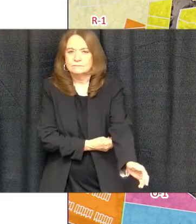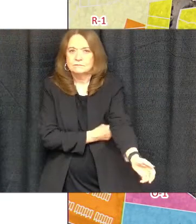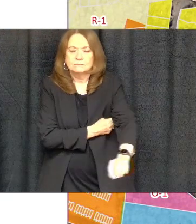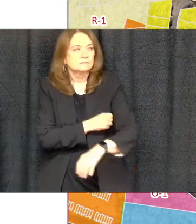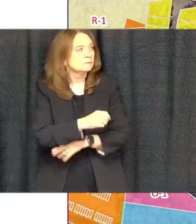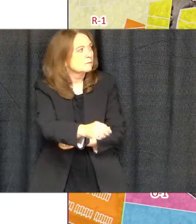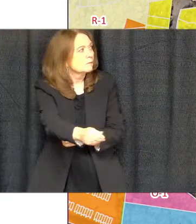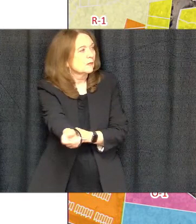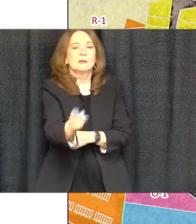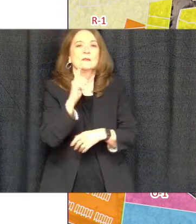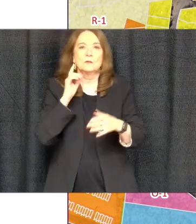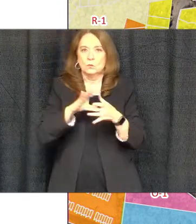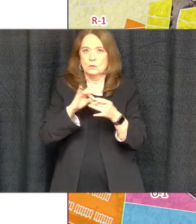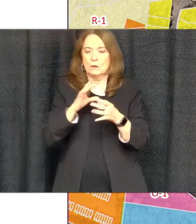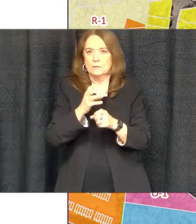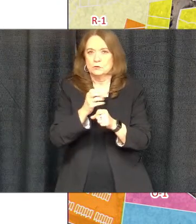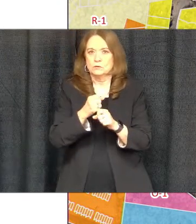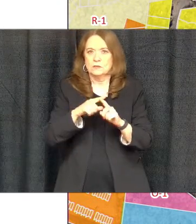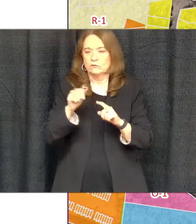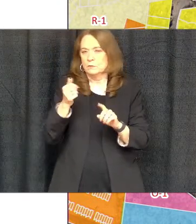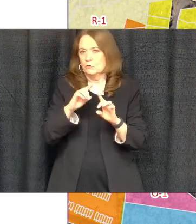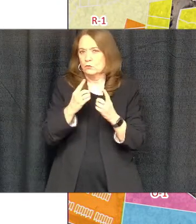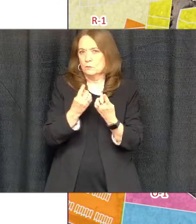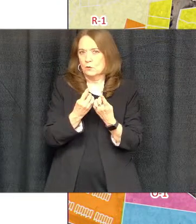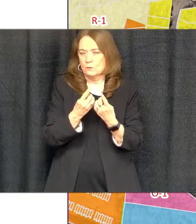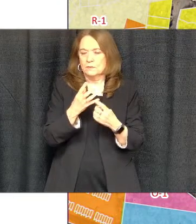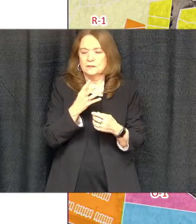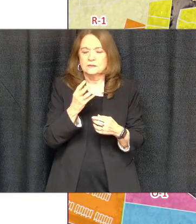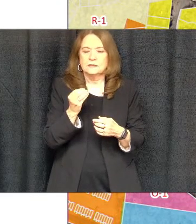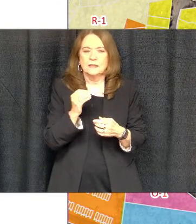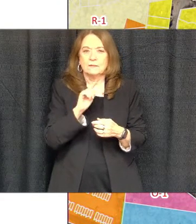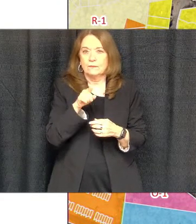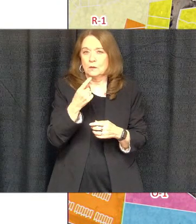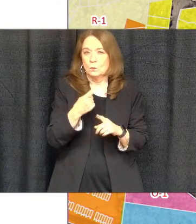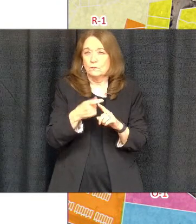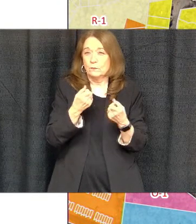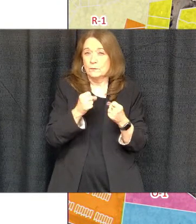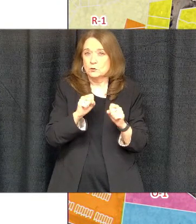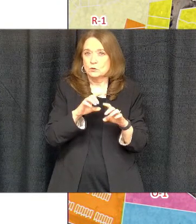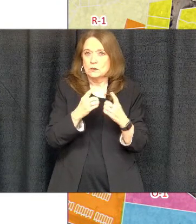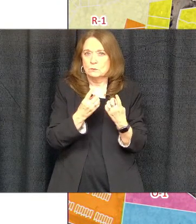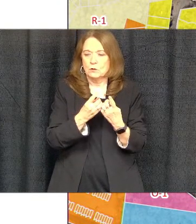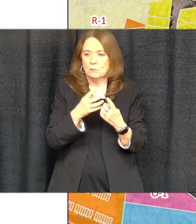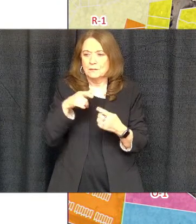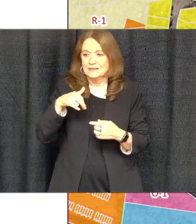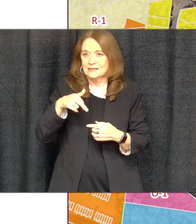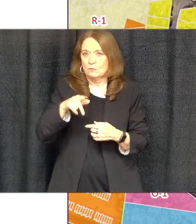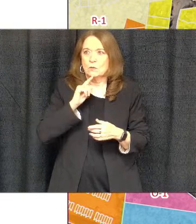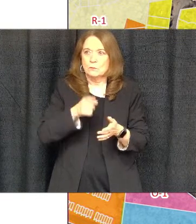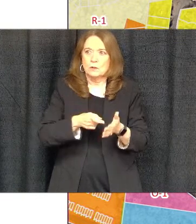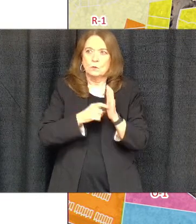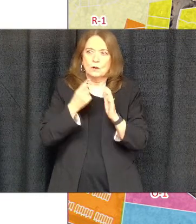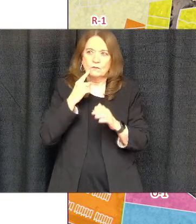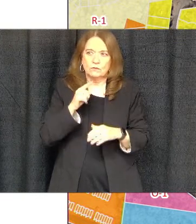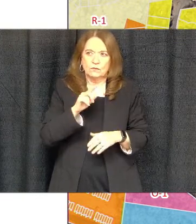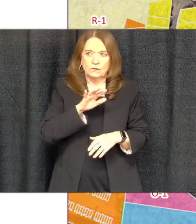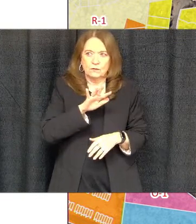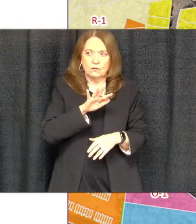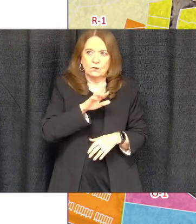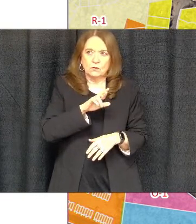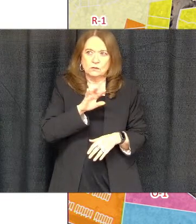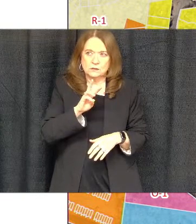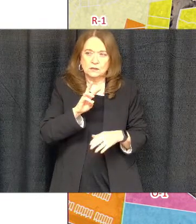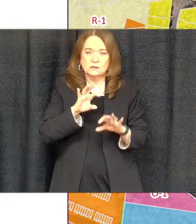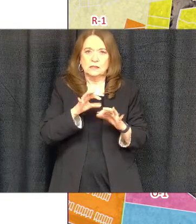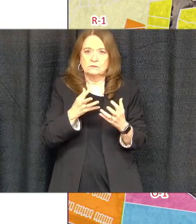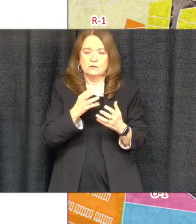There were comments received from other departments, and the only one from the street department was sidewalk will be required per the R6 classification,